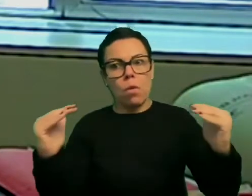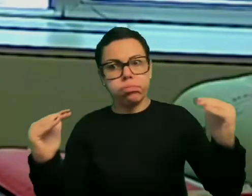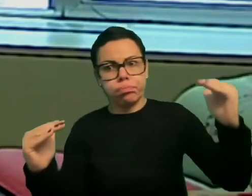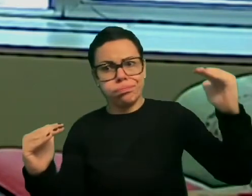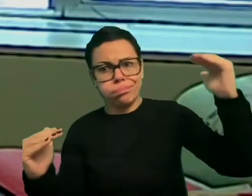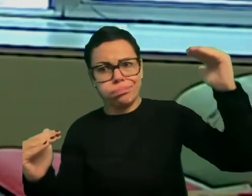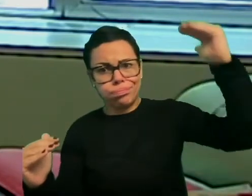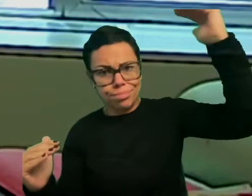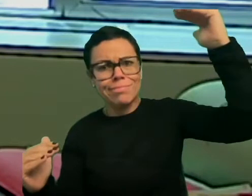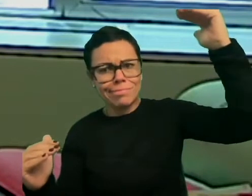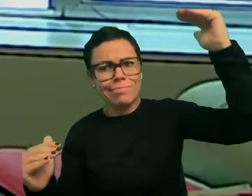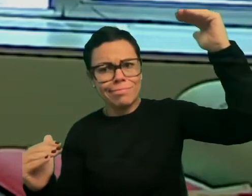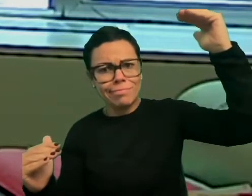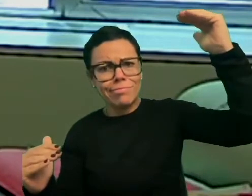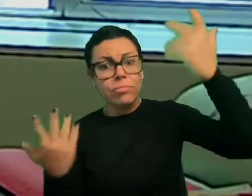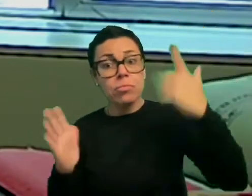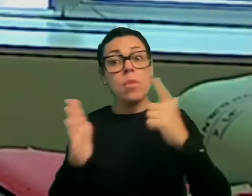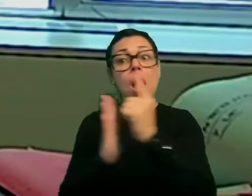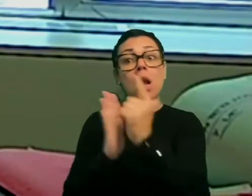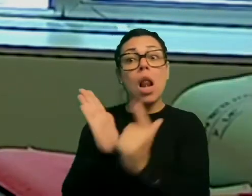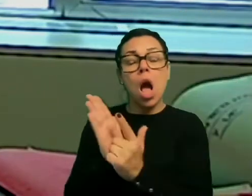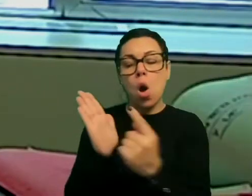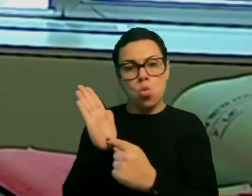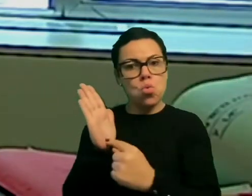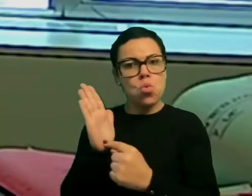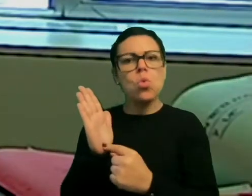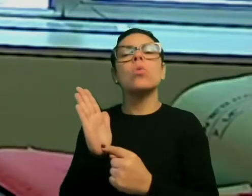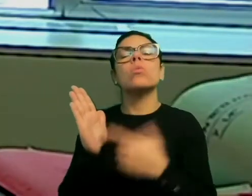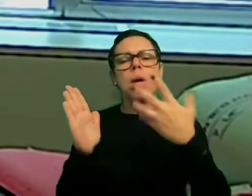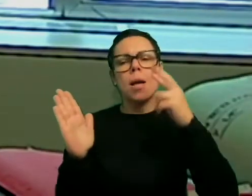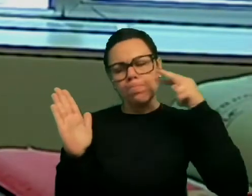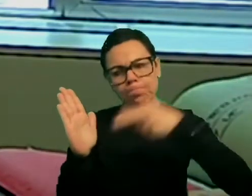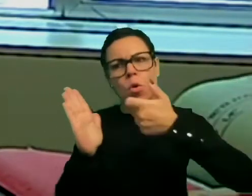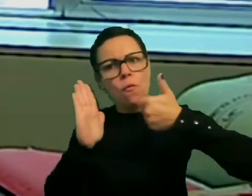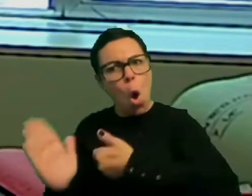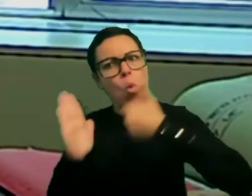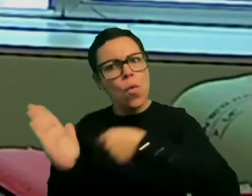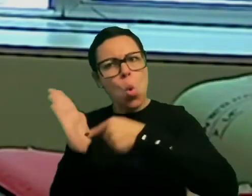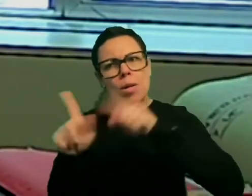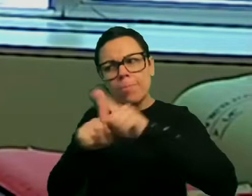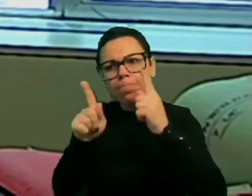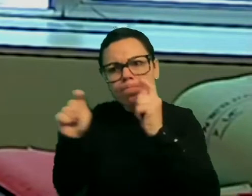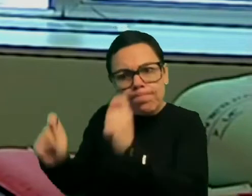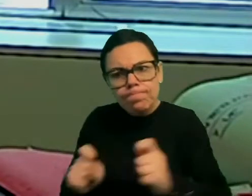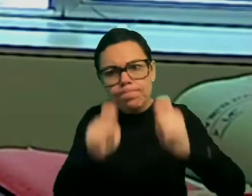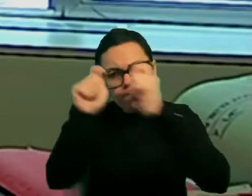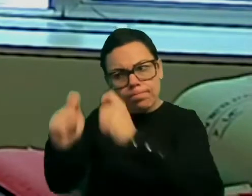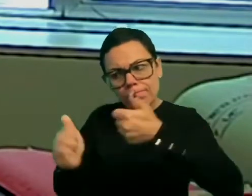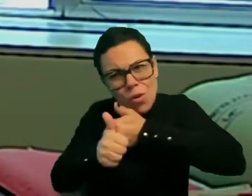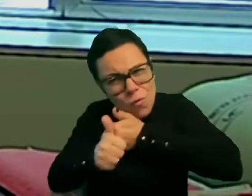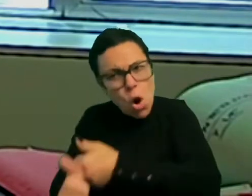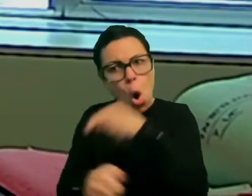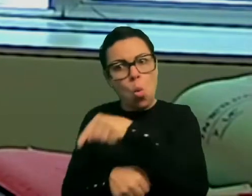beyond, as I said. I want to end this brief summary just pointing out